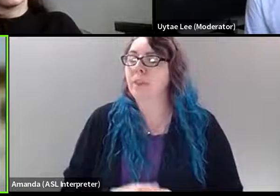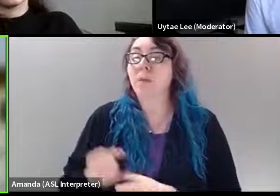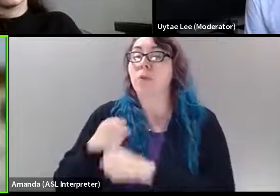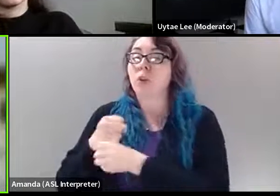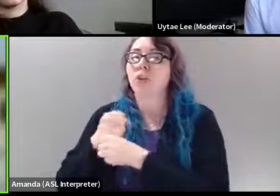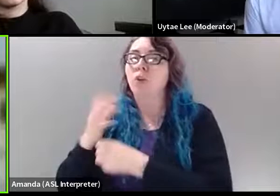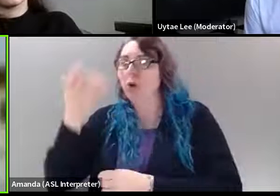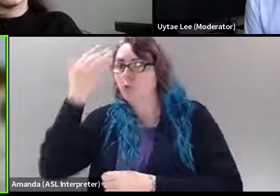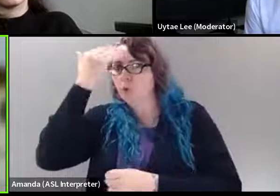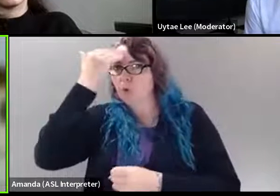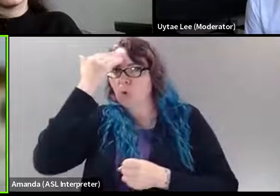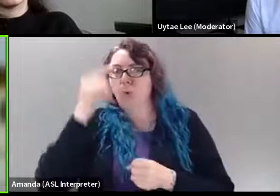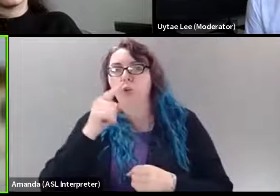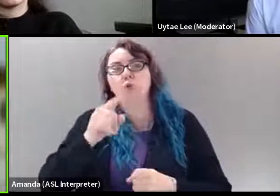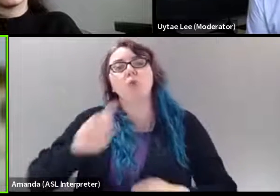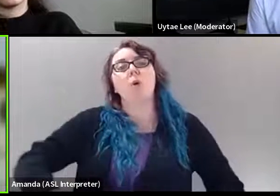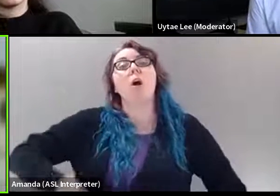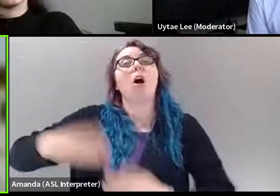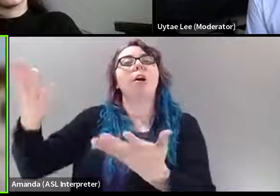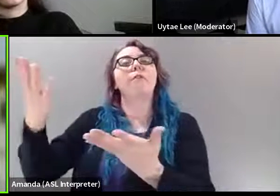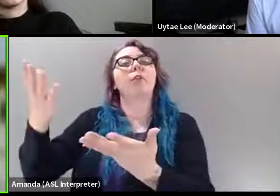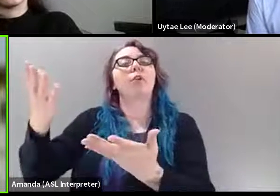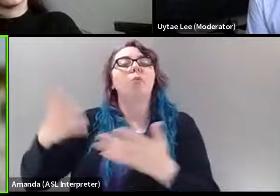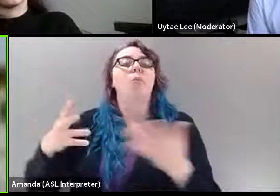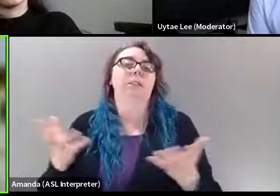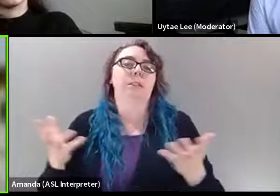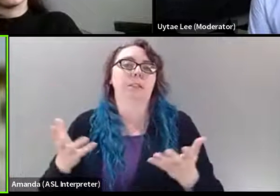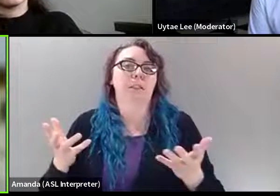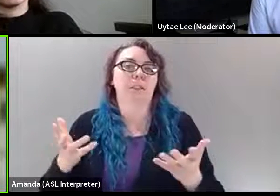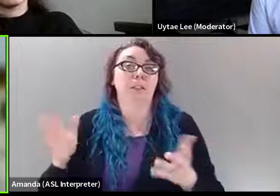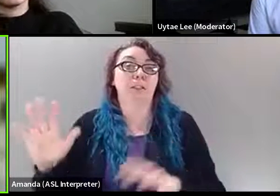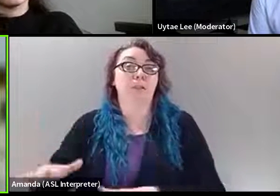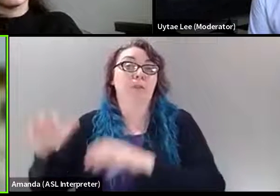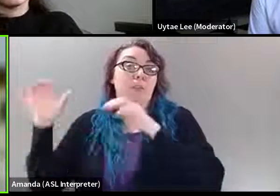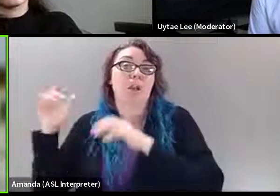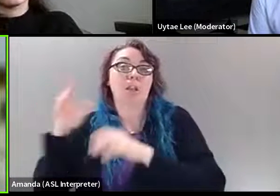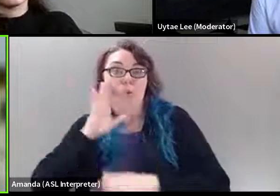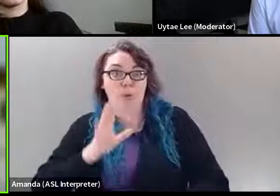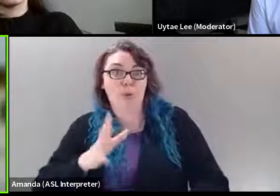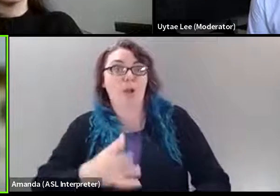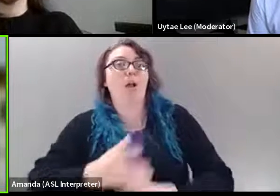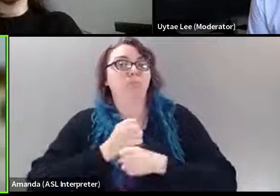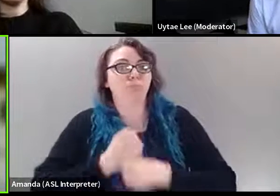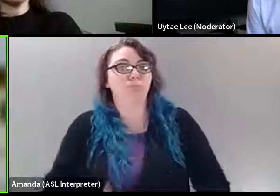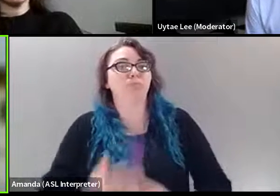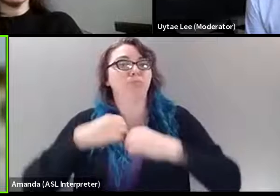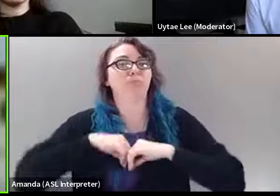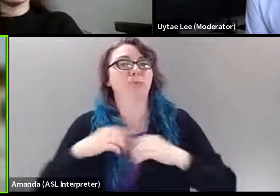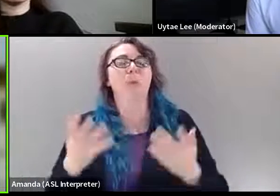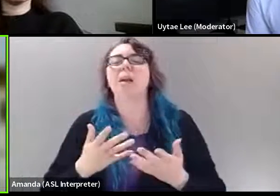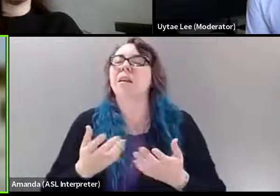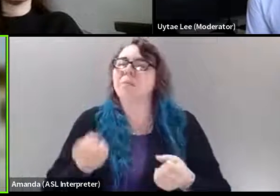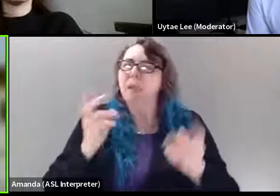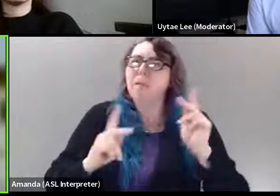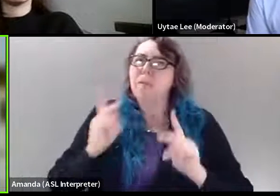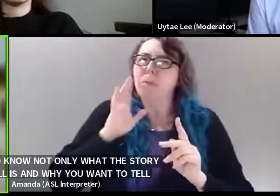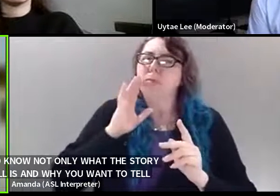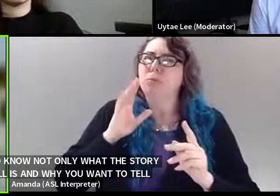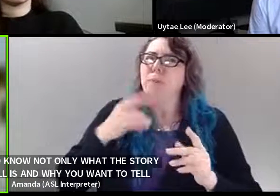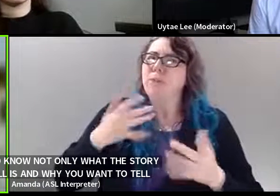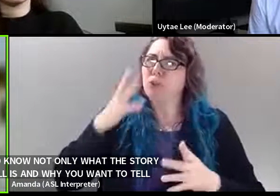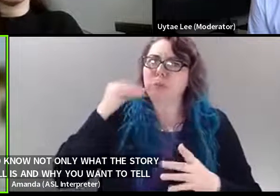offering the audience. Because so often people come to us and they're like, I have this incredible story. It's really important. We really want to tell